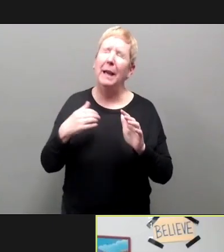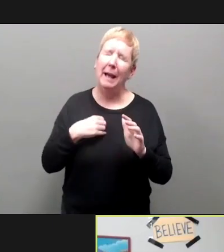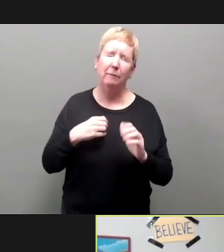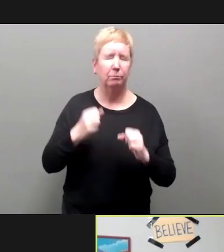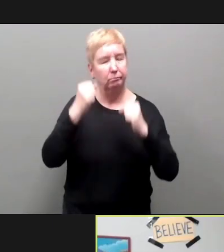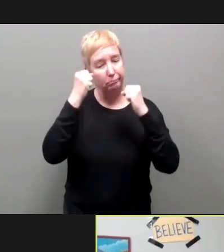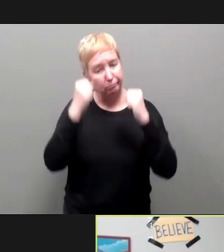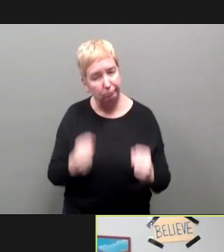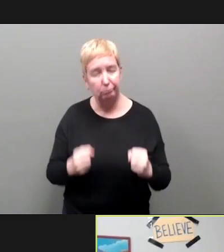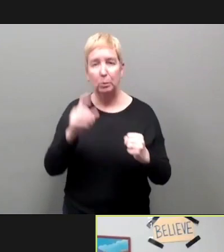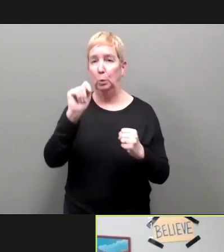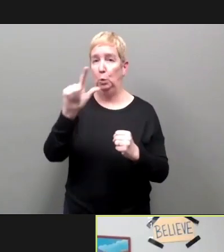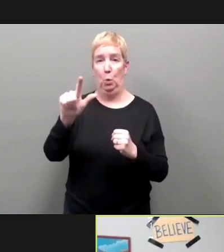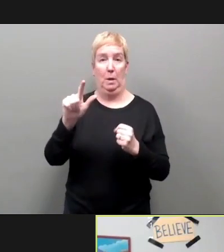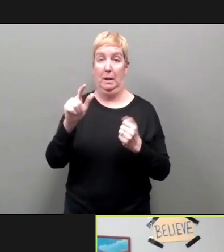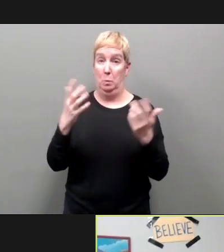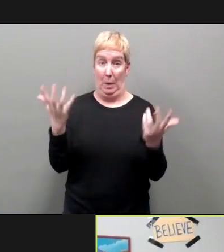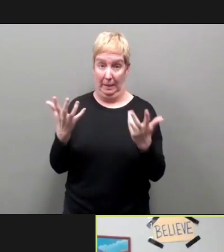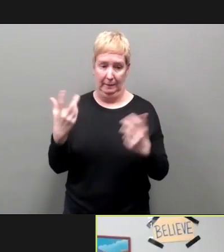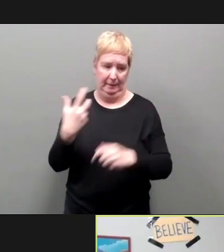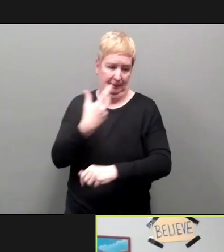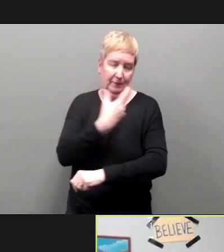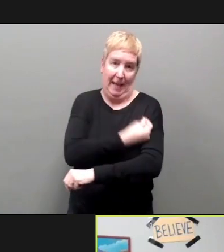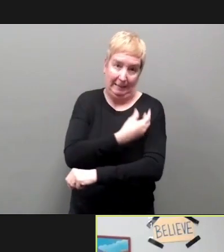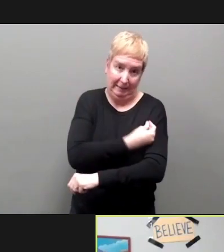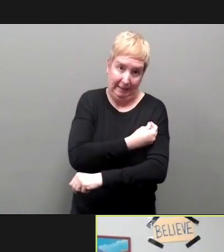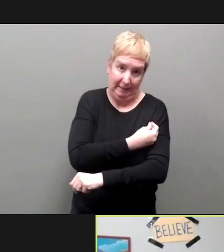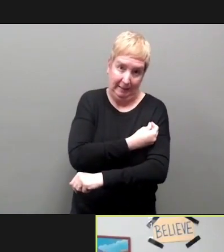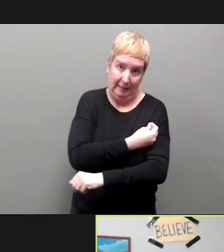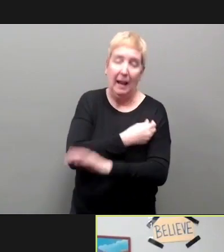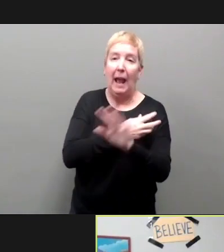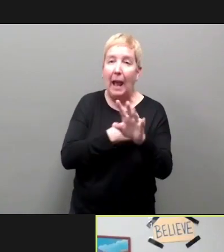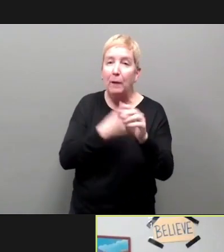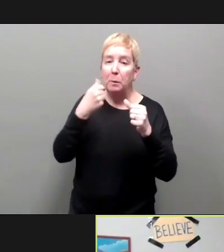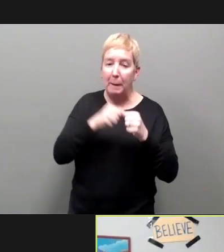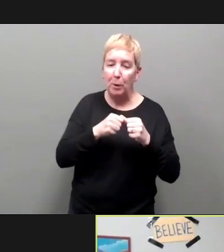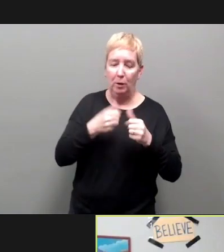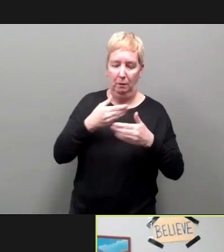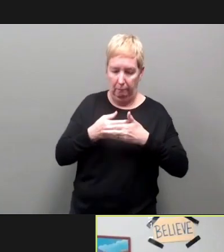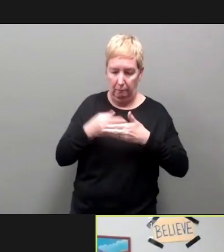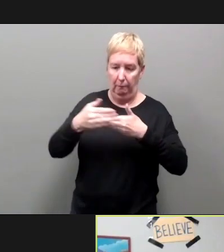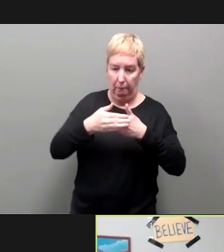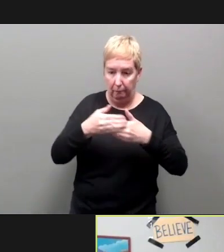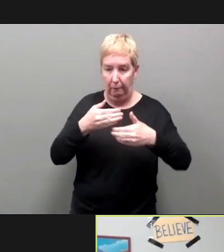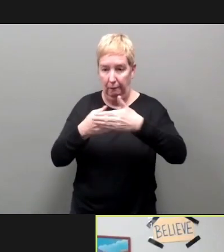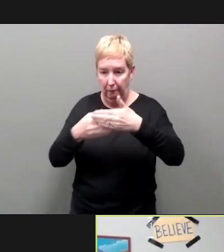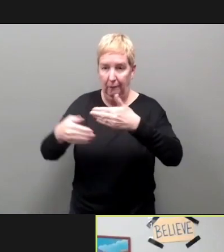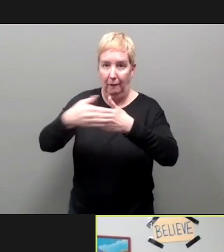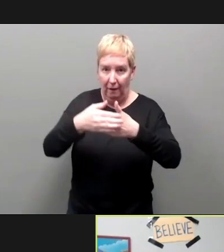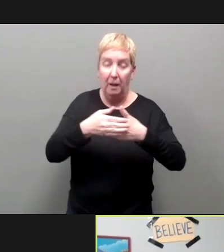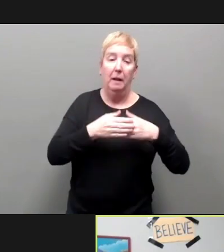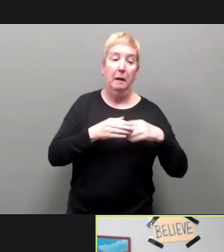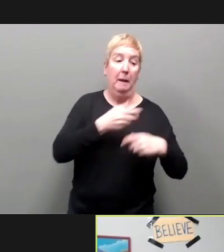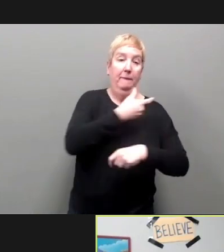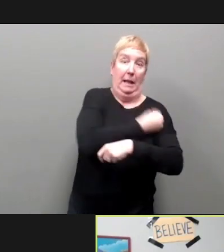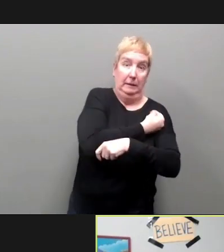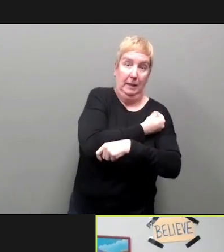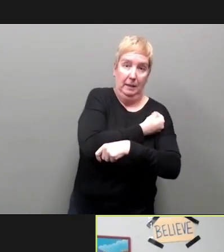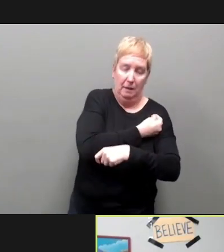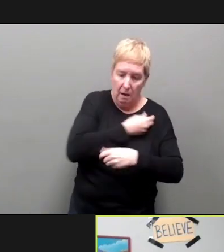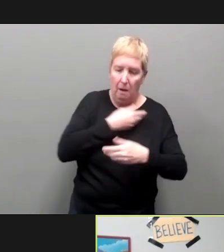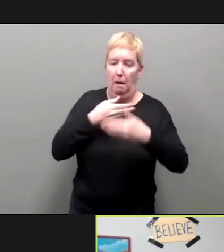the vaccines, and then the layering of the masks and the testing, and then actually staying home